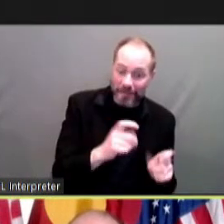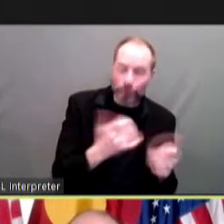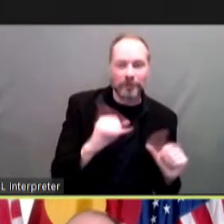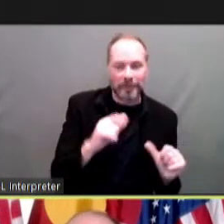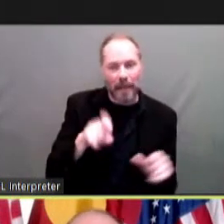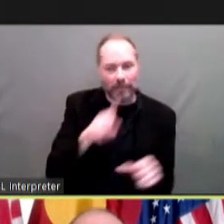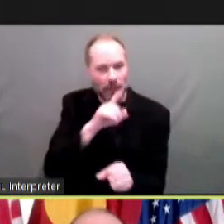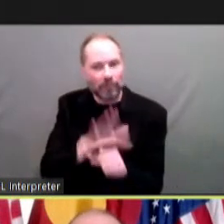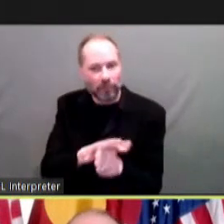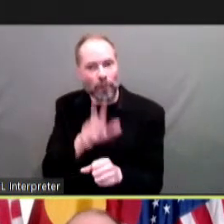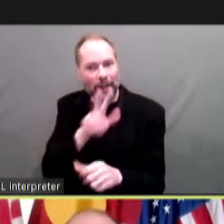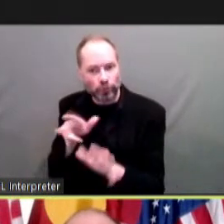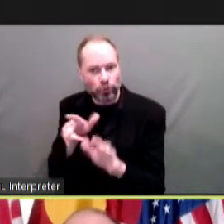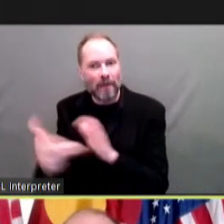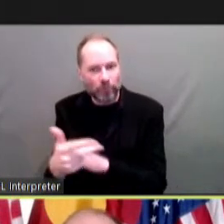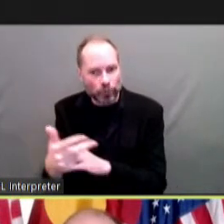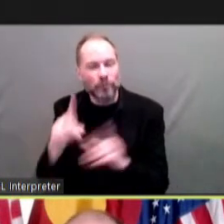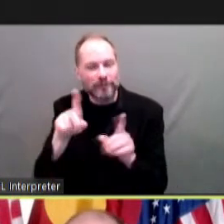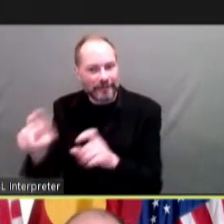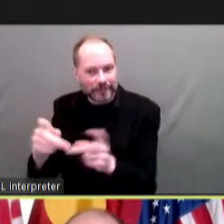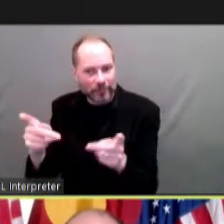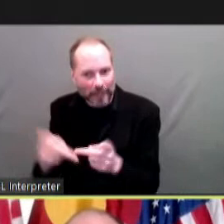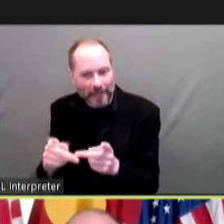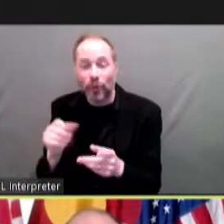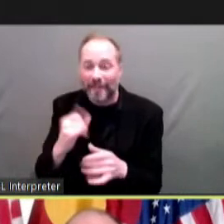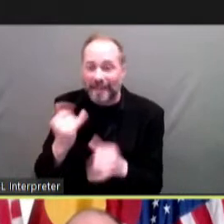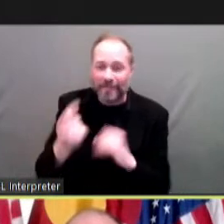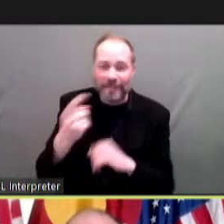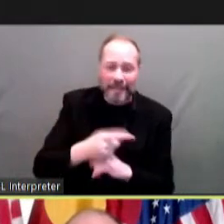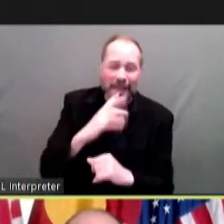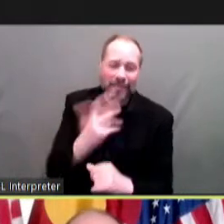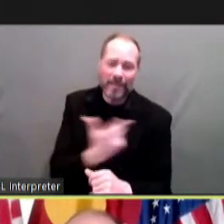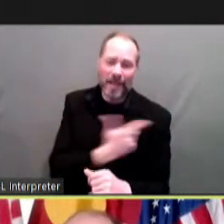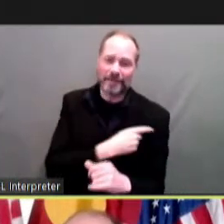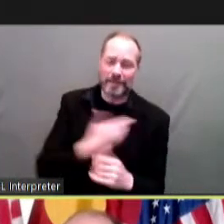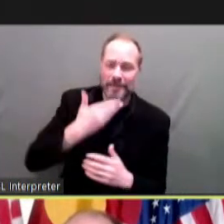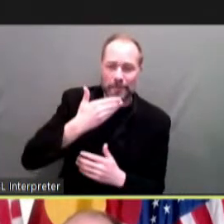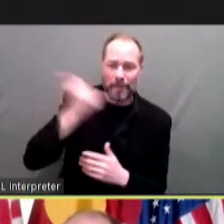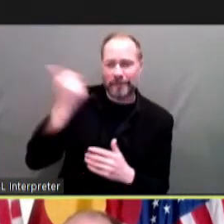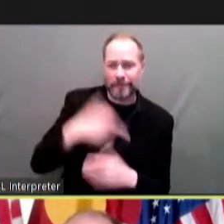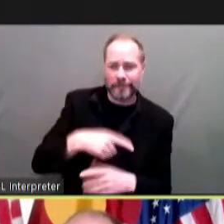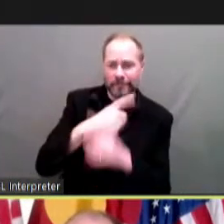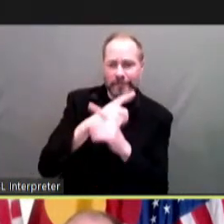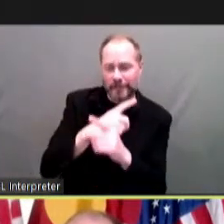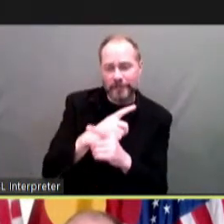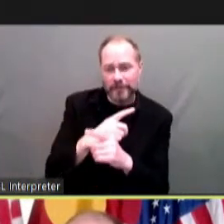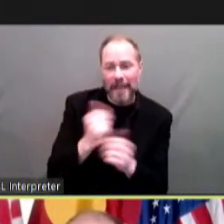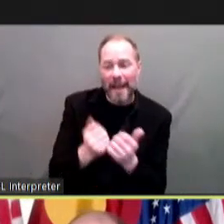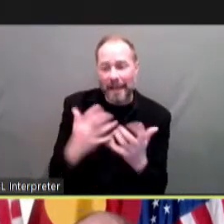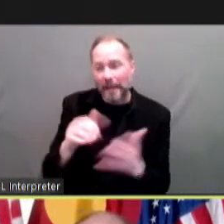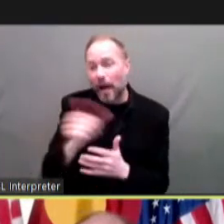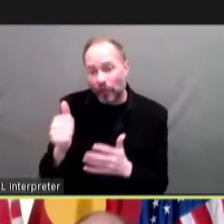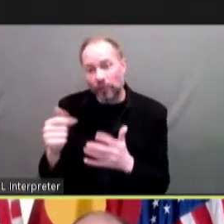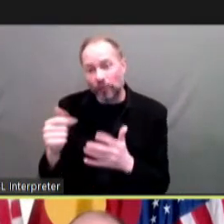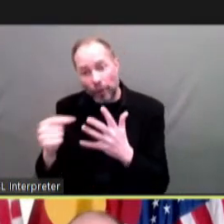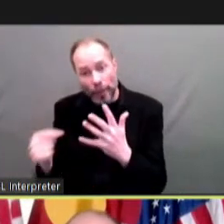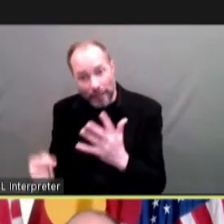site. So at the end of the day, the vaccine is our best defense against Omicron and any other variation of the virus that we know